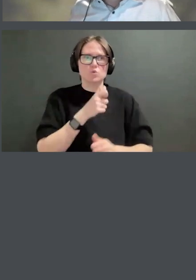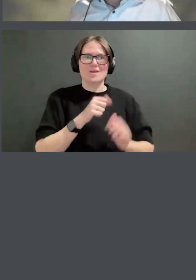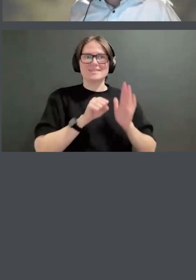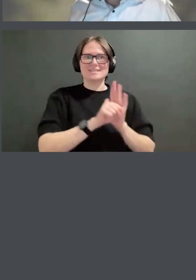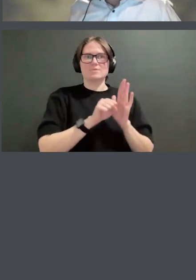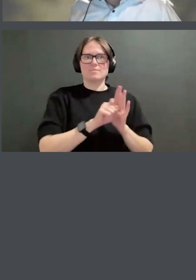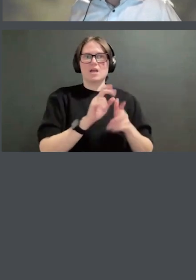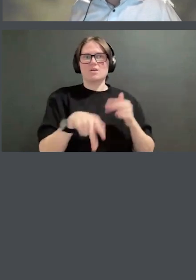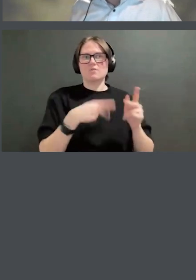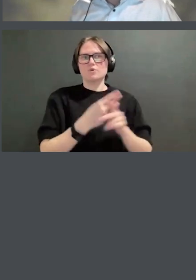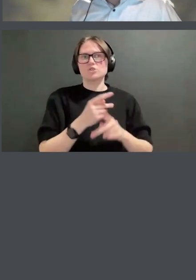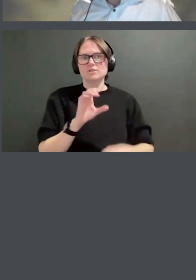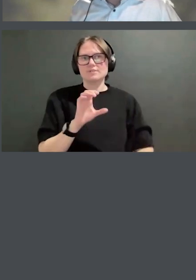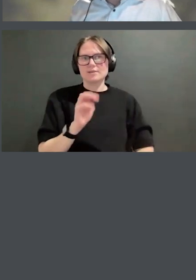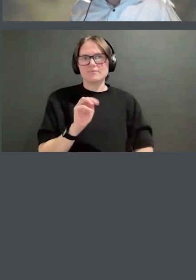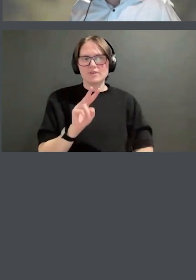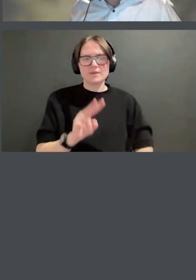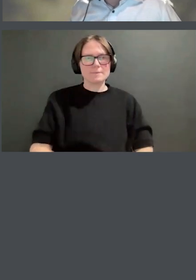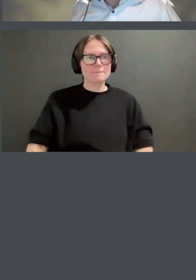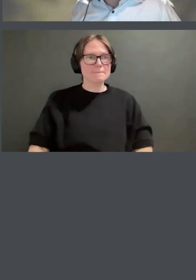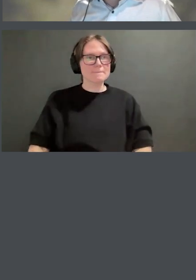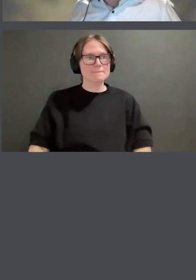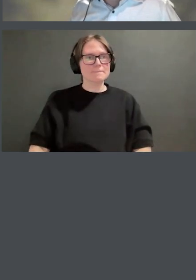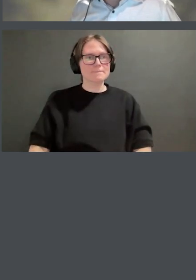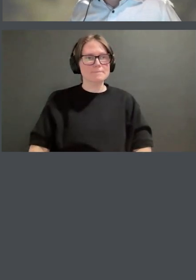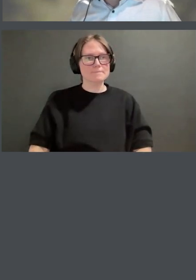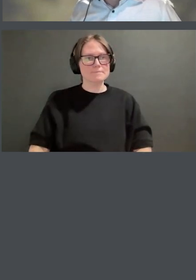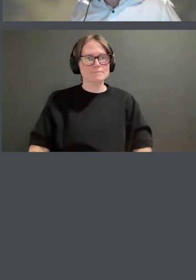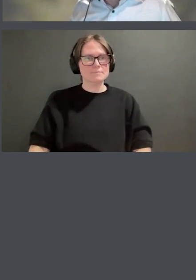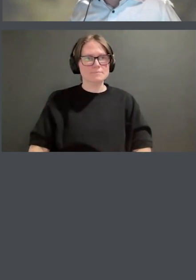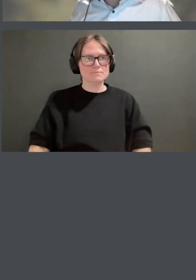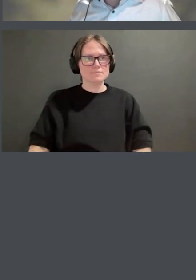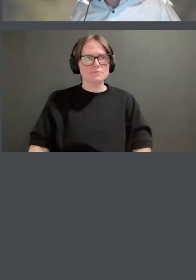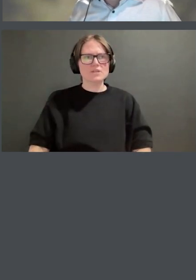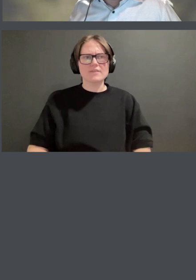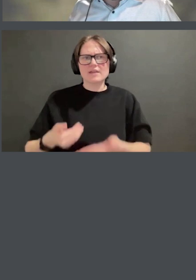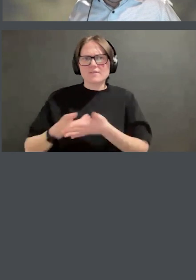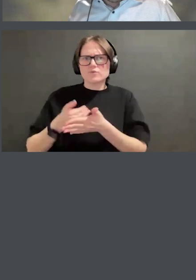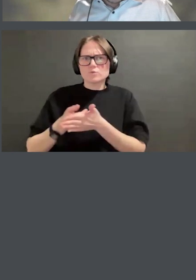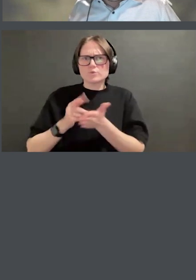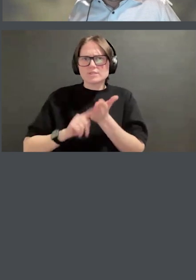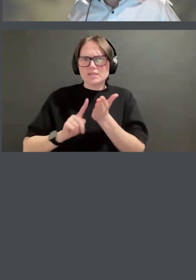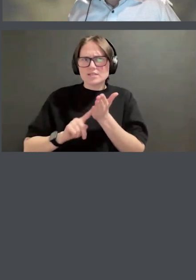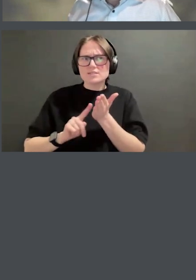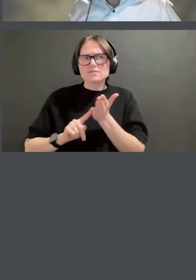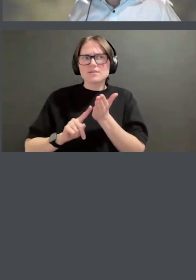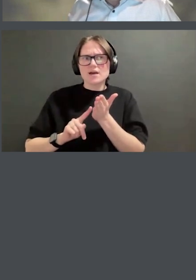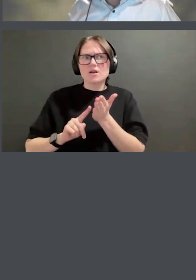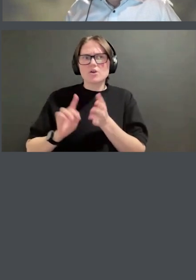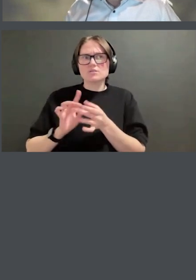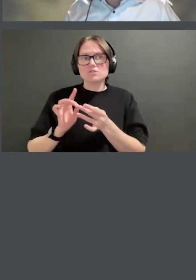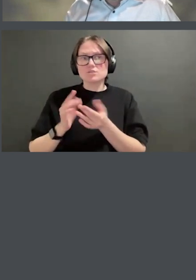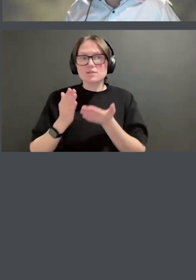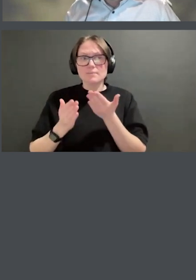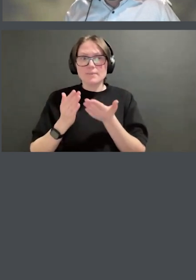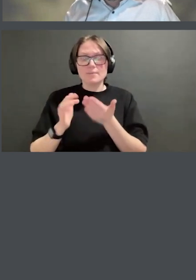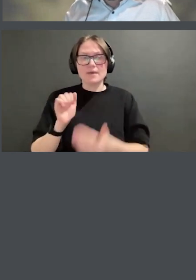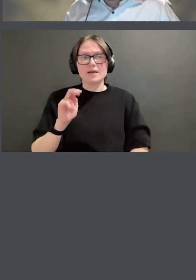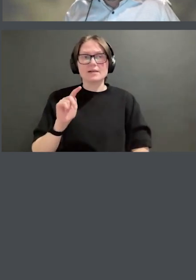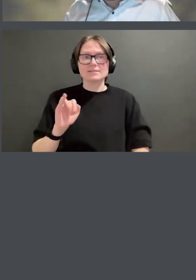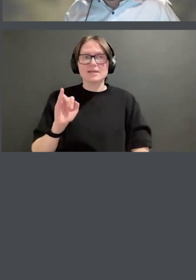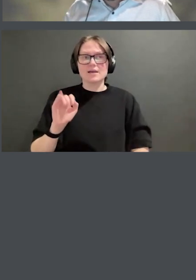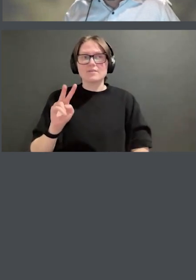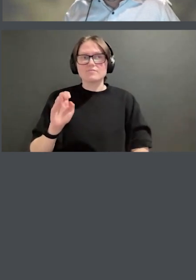of CMV. And then there's emerging studies that are suggesting that maybe antiviral treatment can